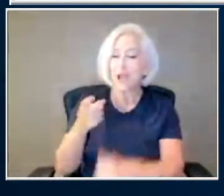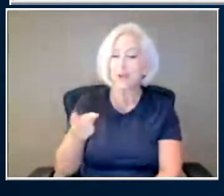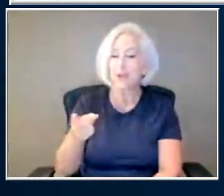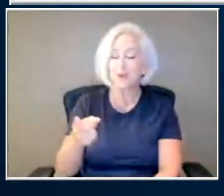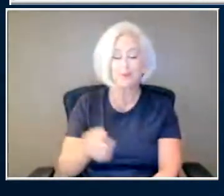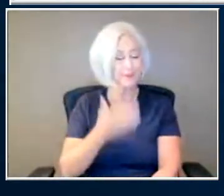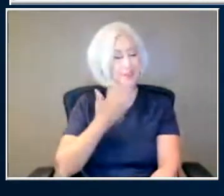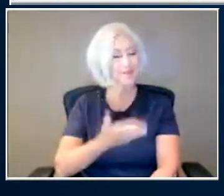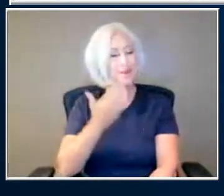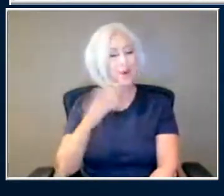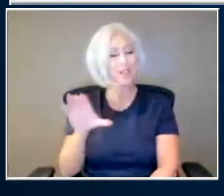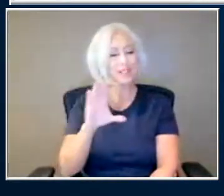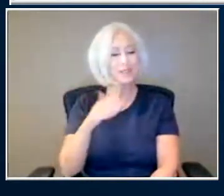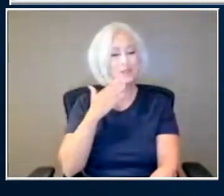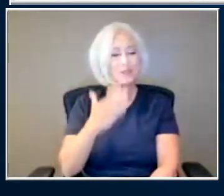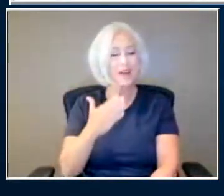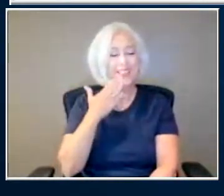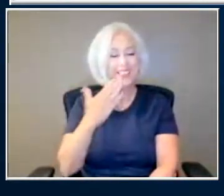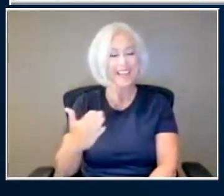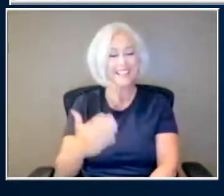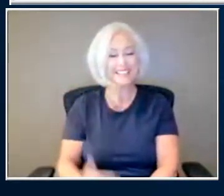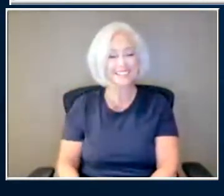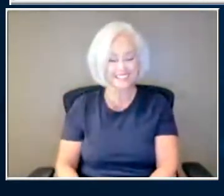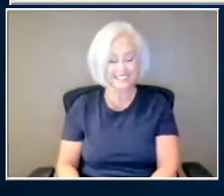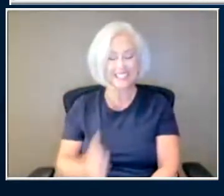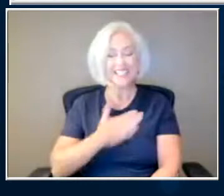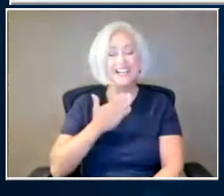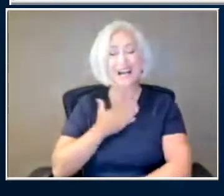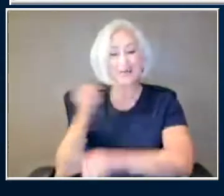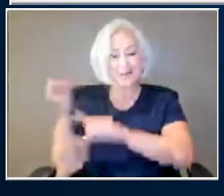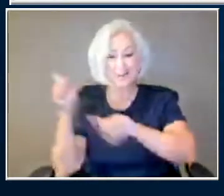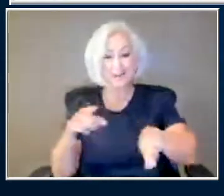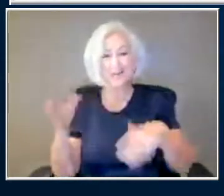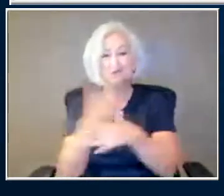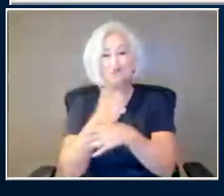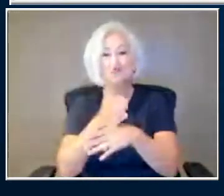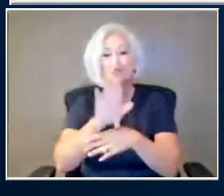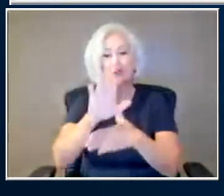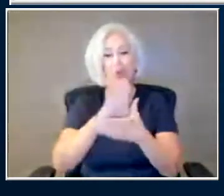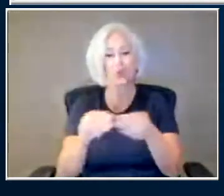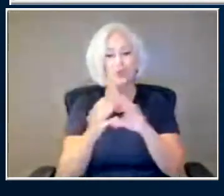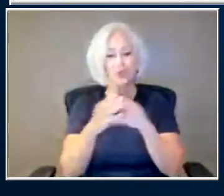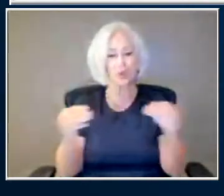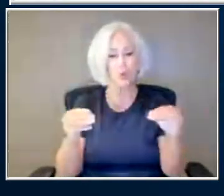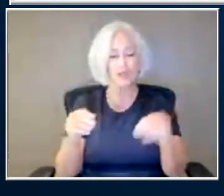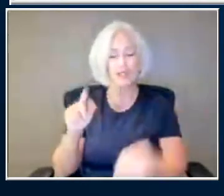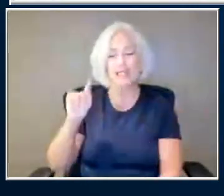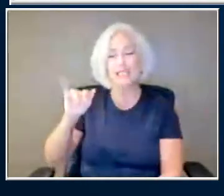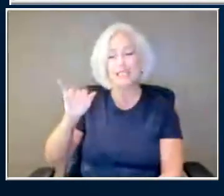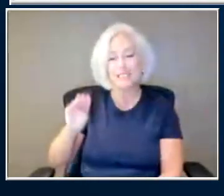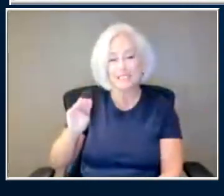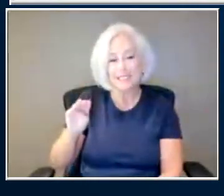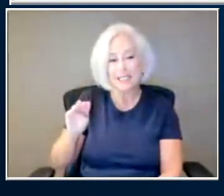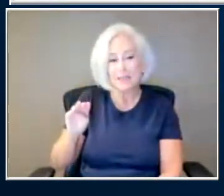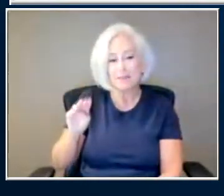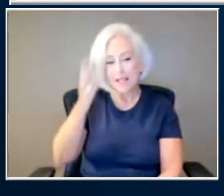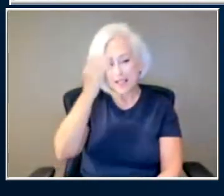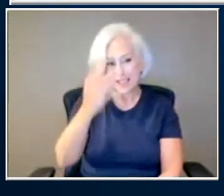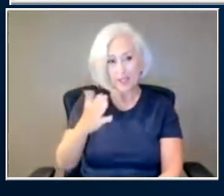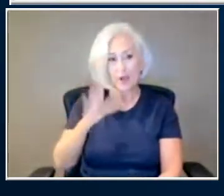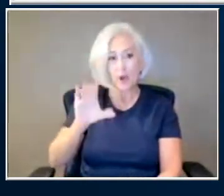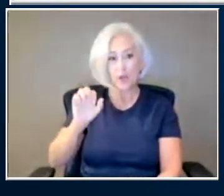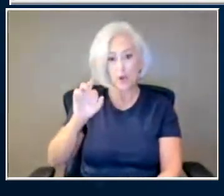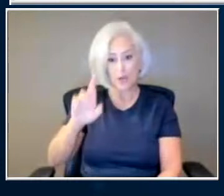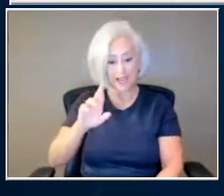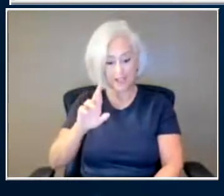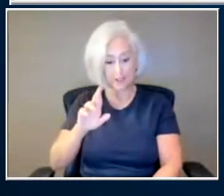thank you. Well, we're so glad you've come to share your story. Tim, I need to point out that your cancer care started at a different hospital,